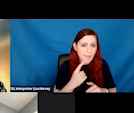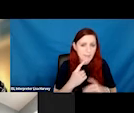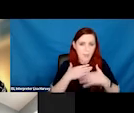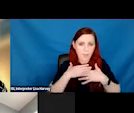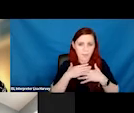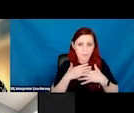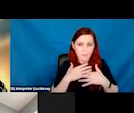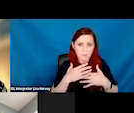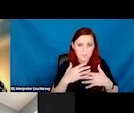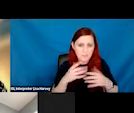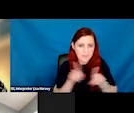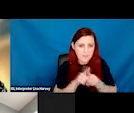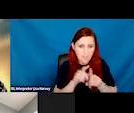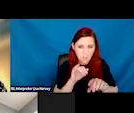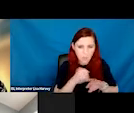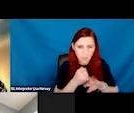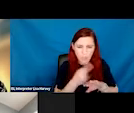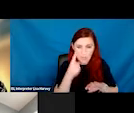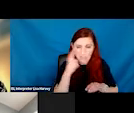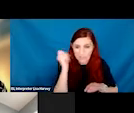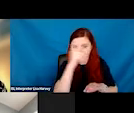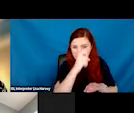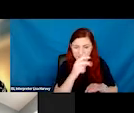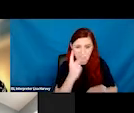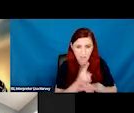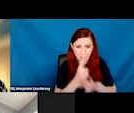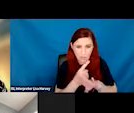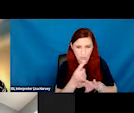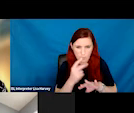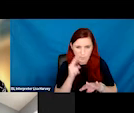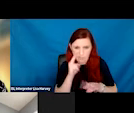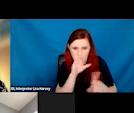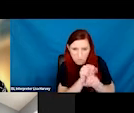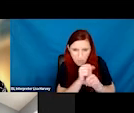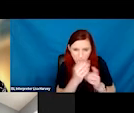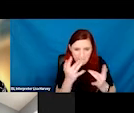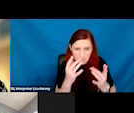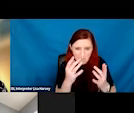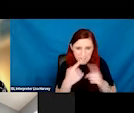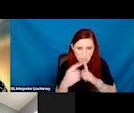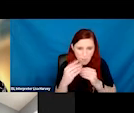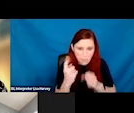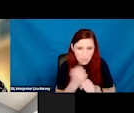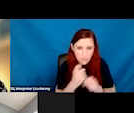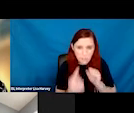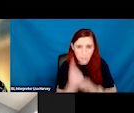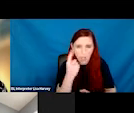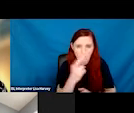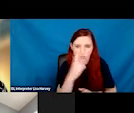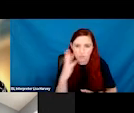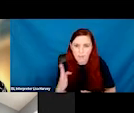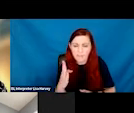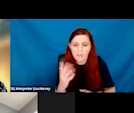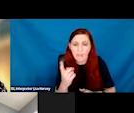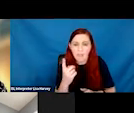background, and you can see how hard it is to discern the object. So, and then on the top right, you've got